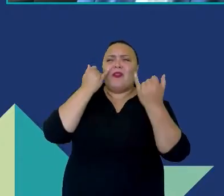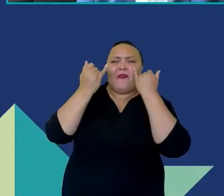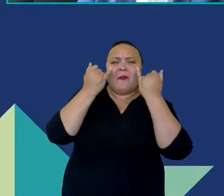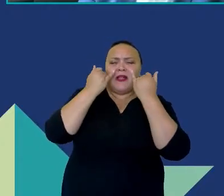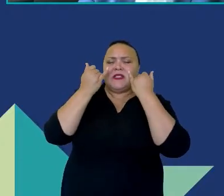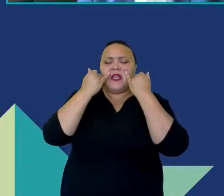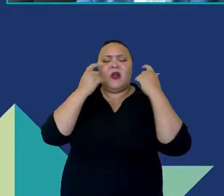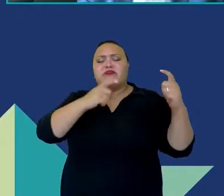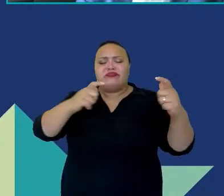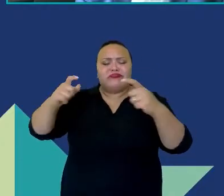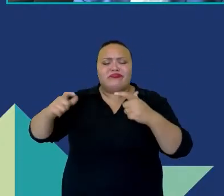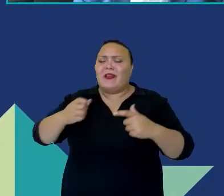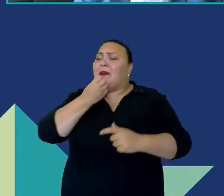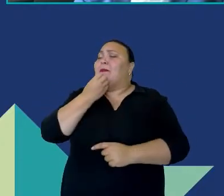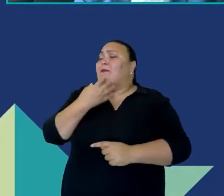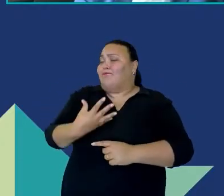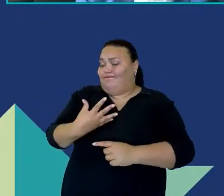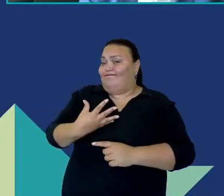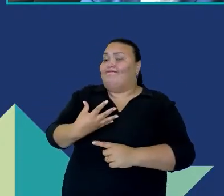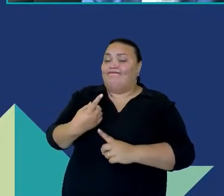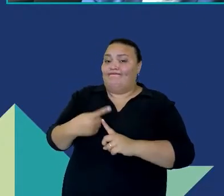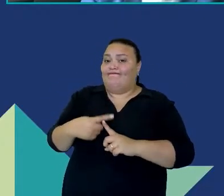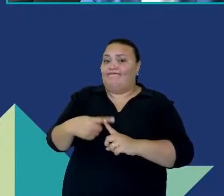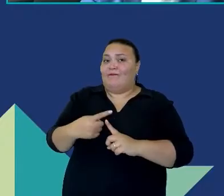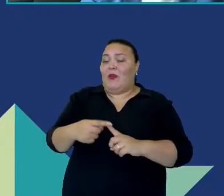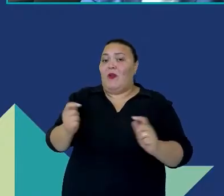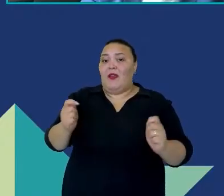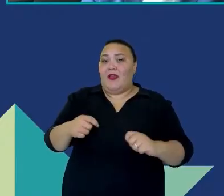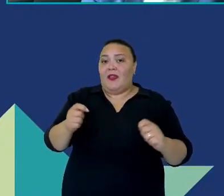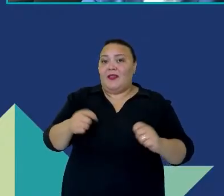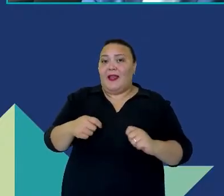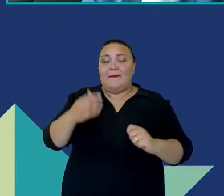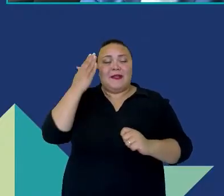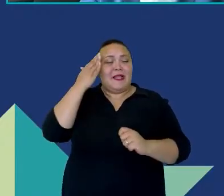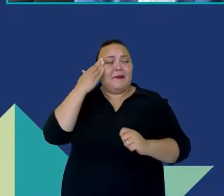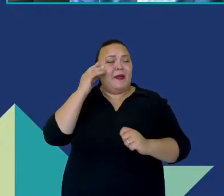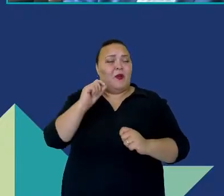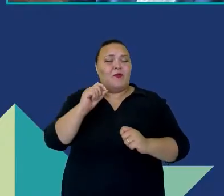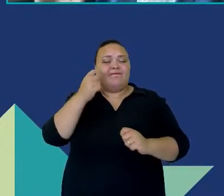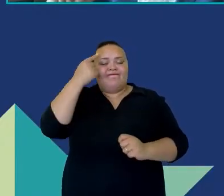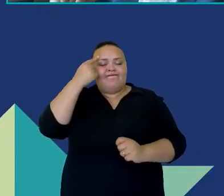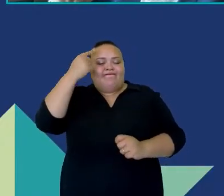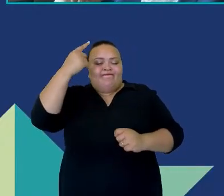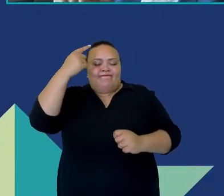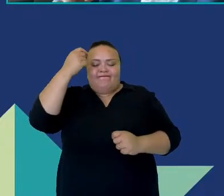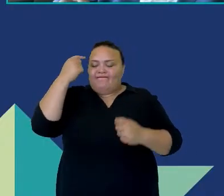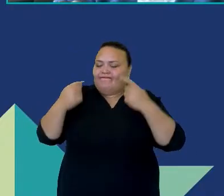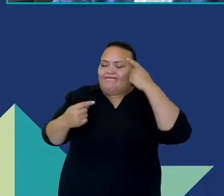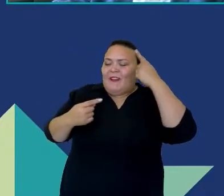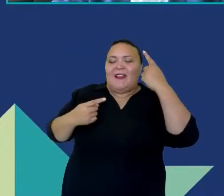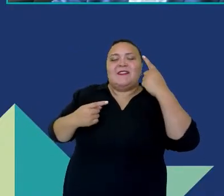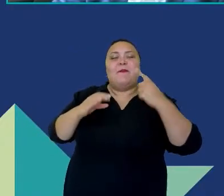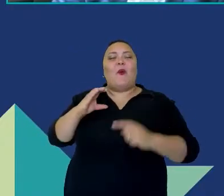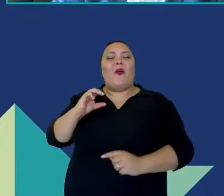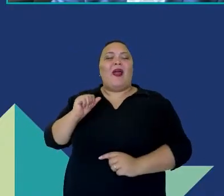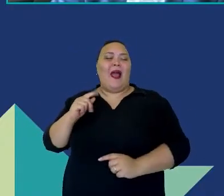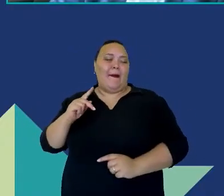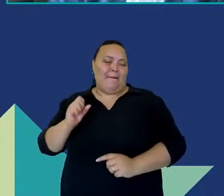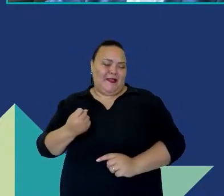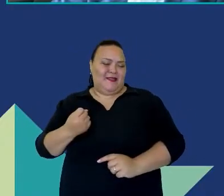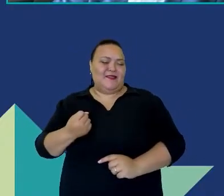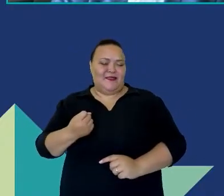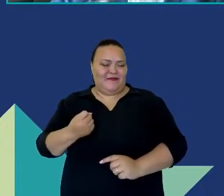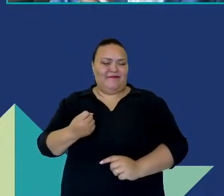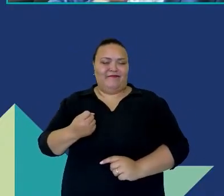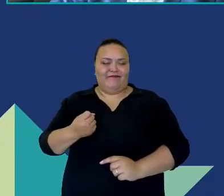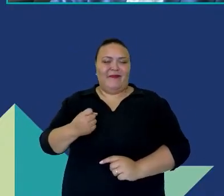an input into the KPIs. We were talking about operational controls and KPIs. So it's not just the critical controls,